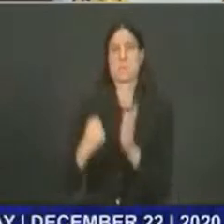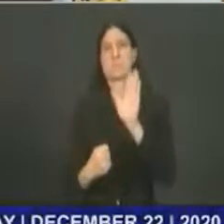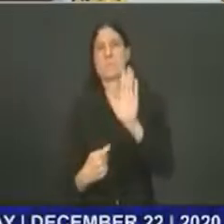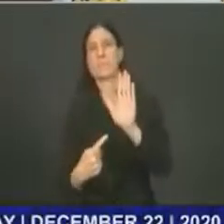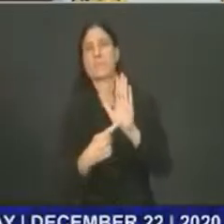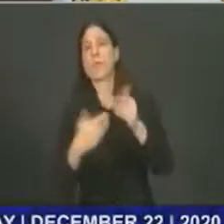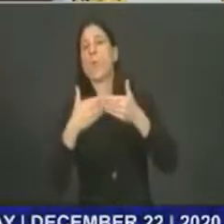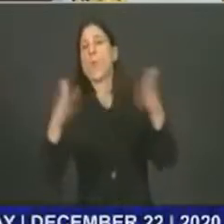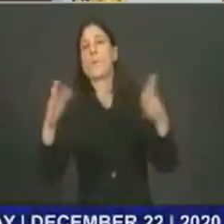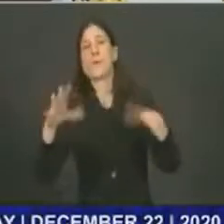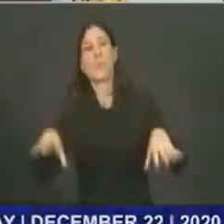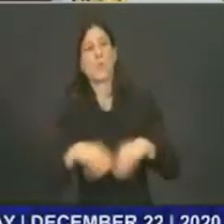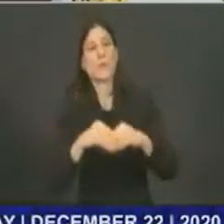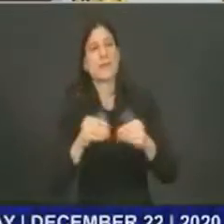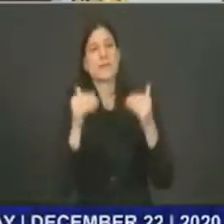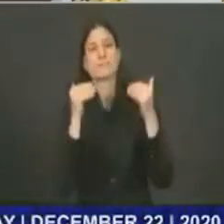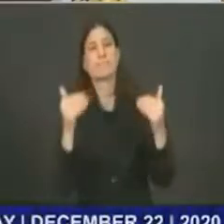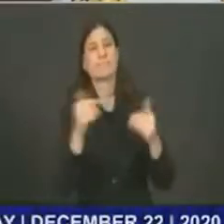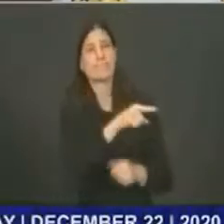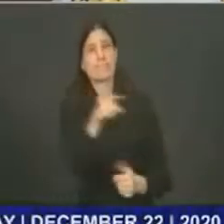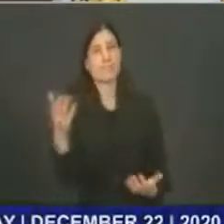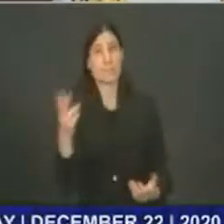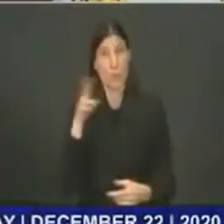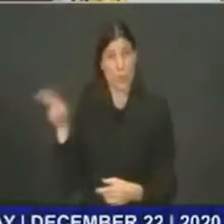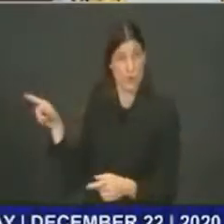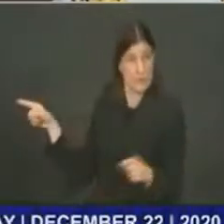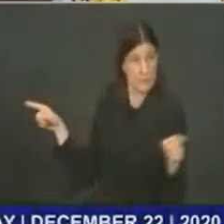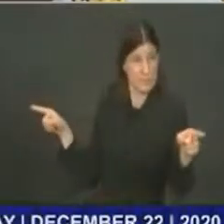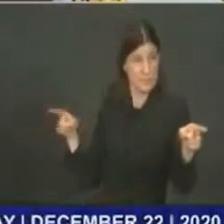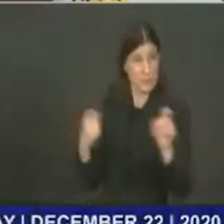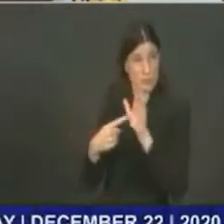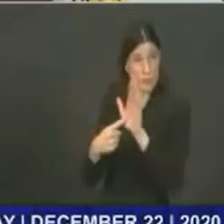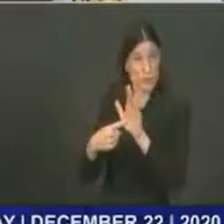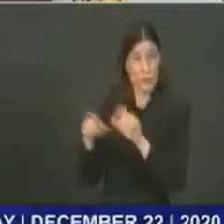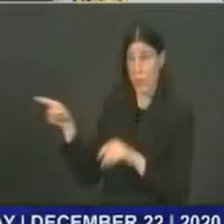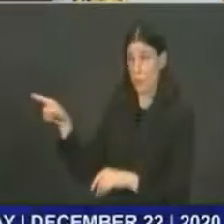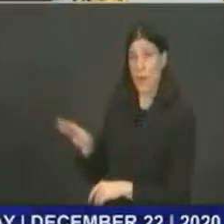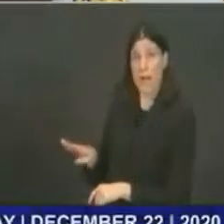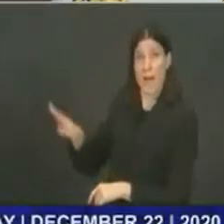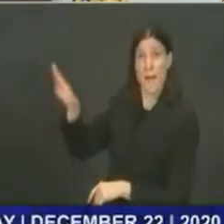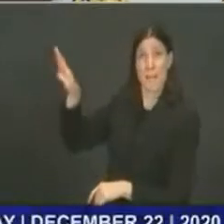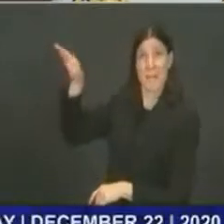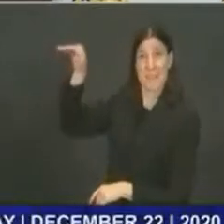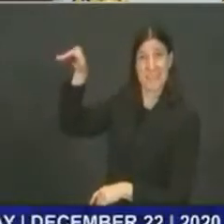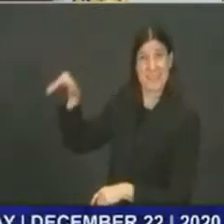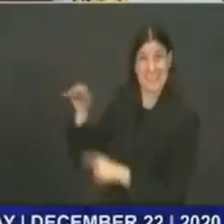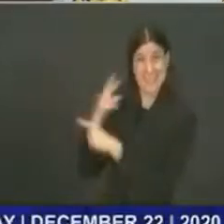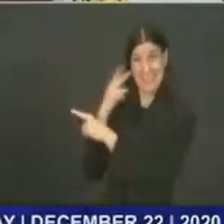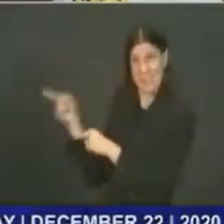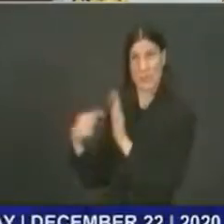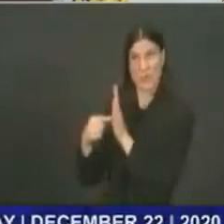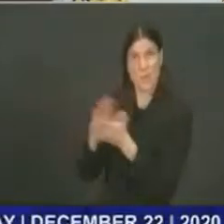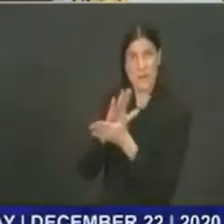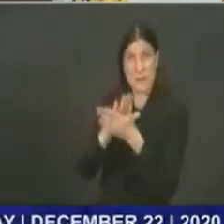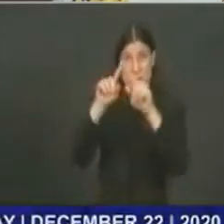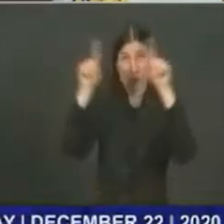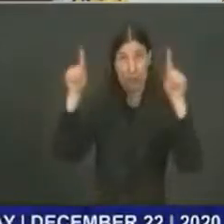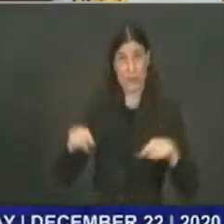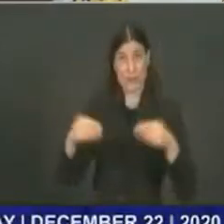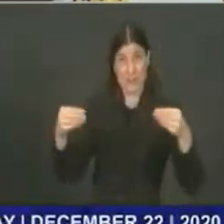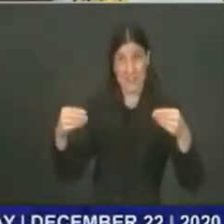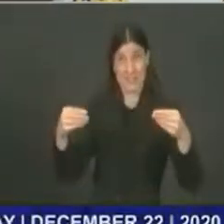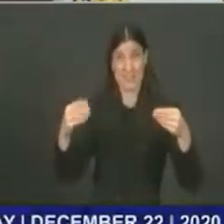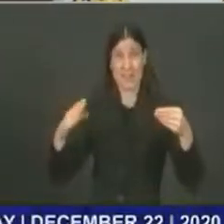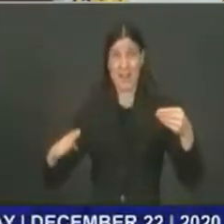good looking slide, which is to say, this is where we were a few weeks ago, and this is where we are now. I can't even think about